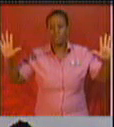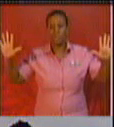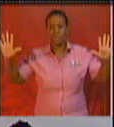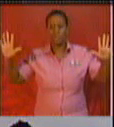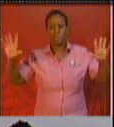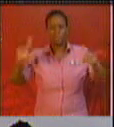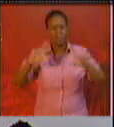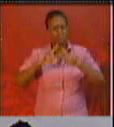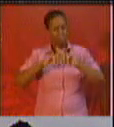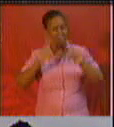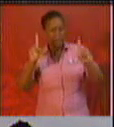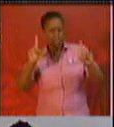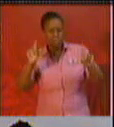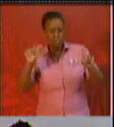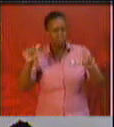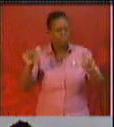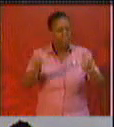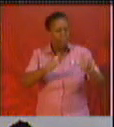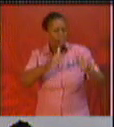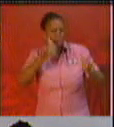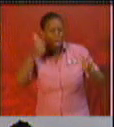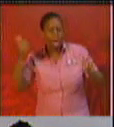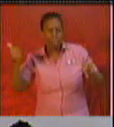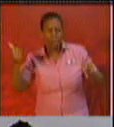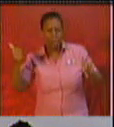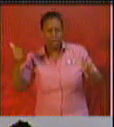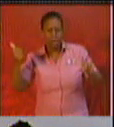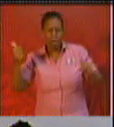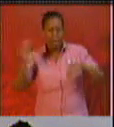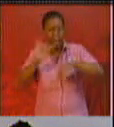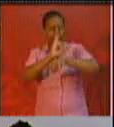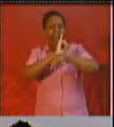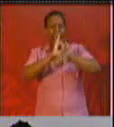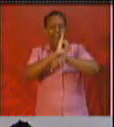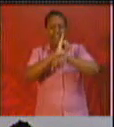of their populations. Are our numbers sufficient at this time?